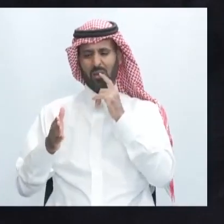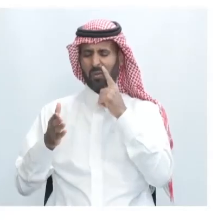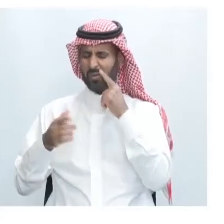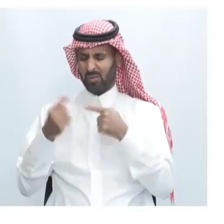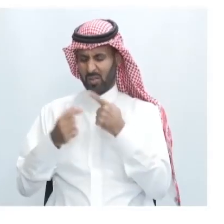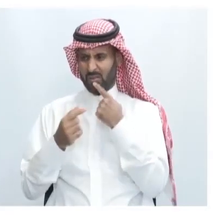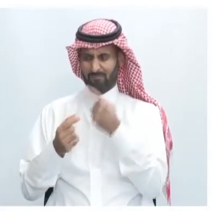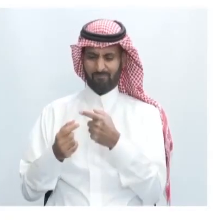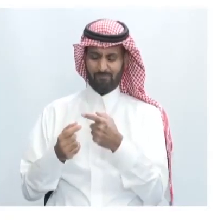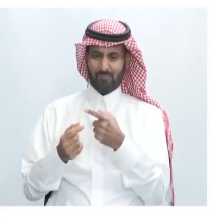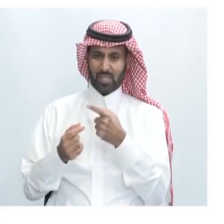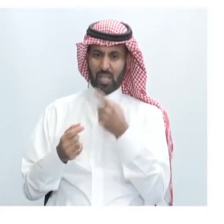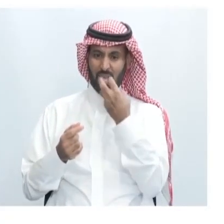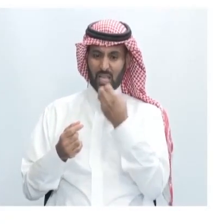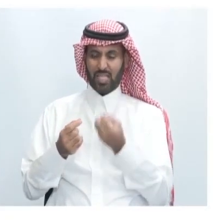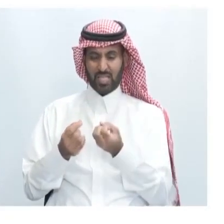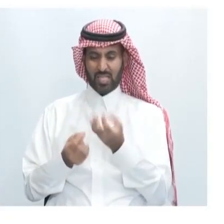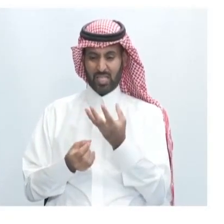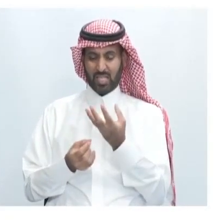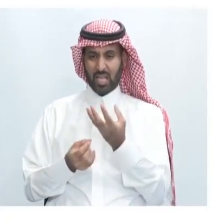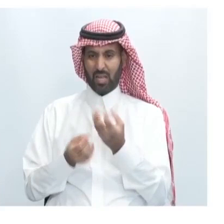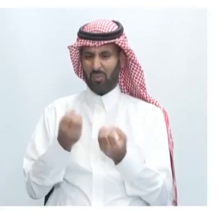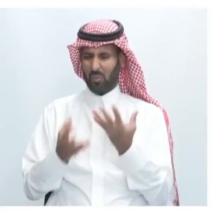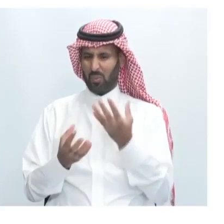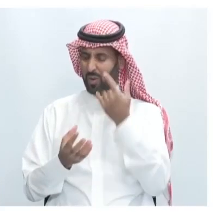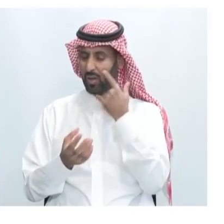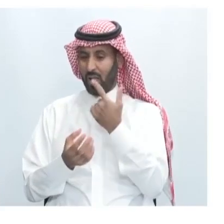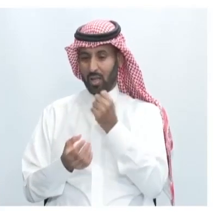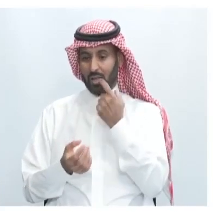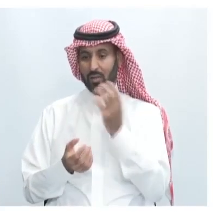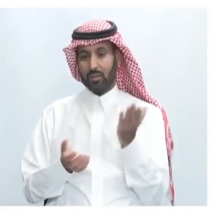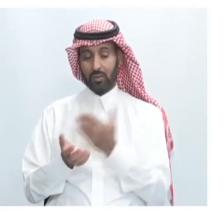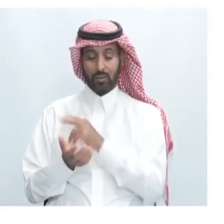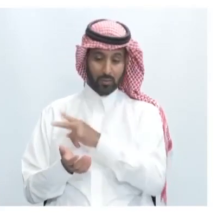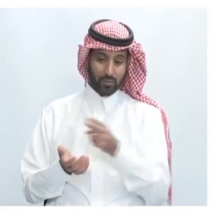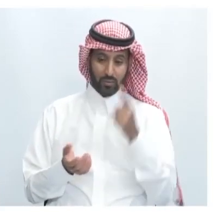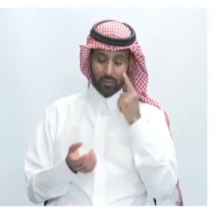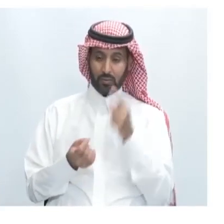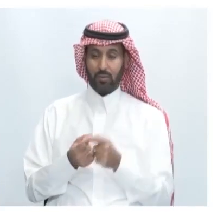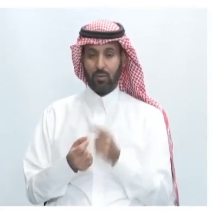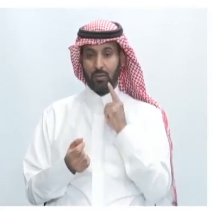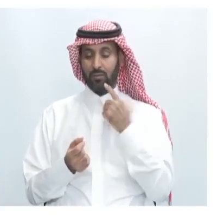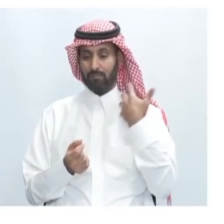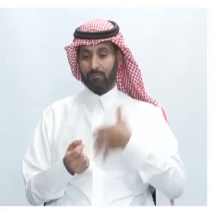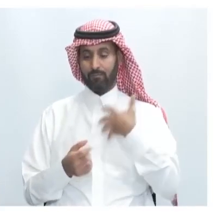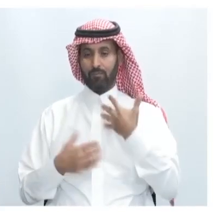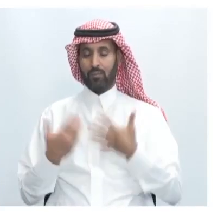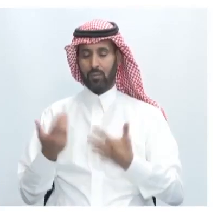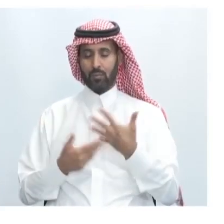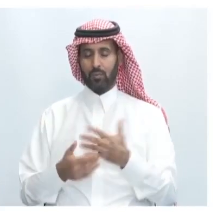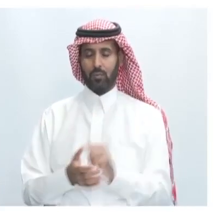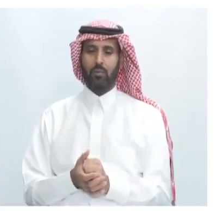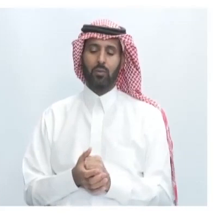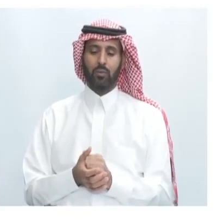energy. Why is this? Psychological studies have found that different colors can have different effects